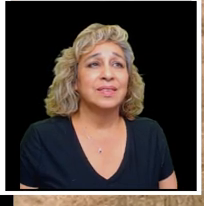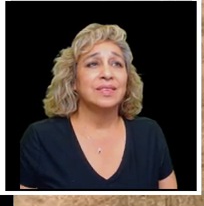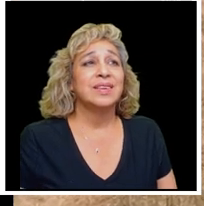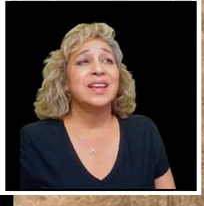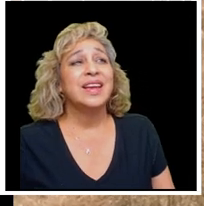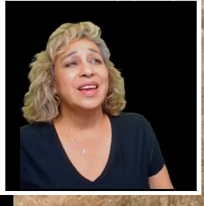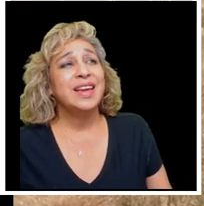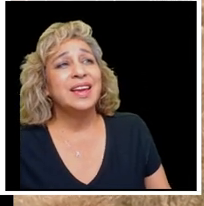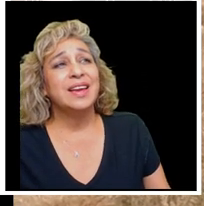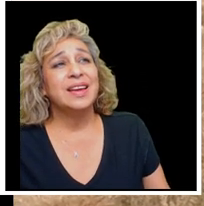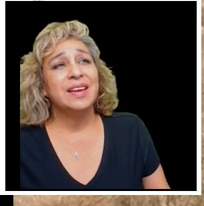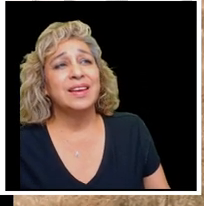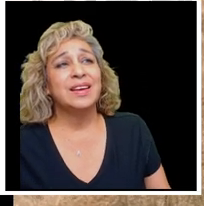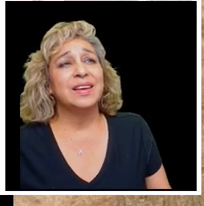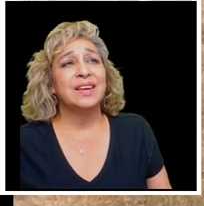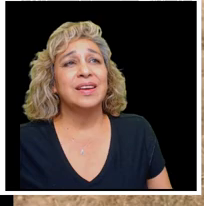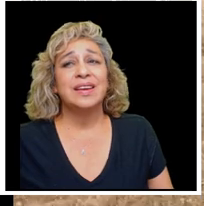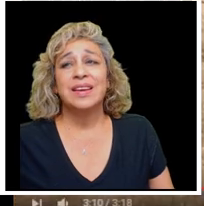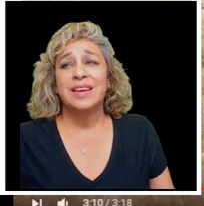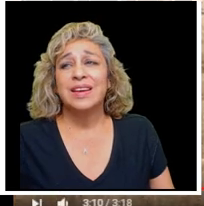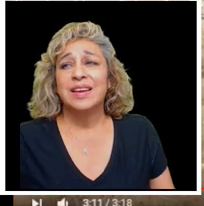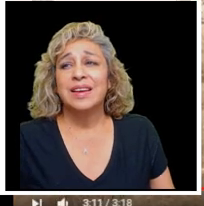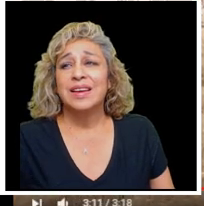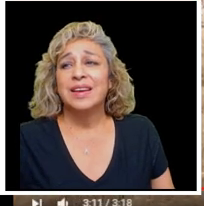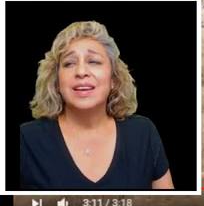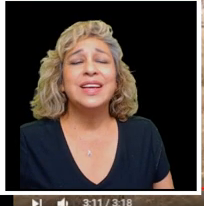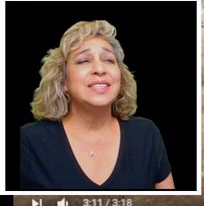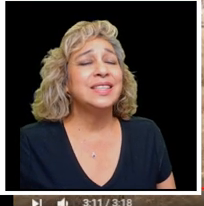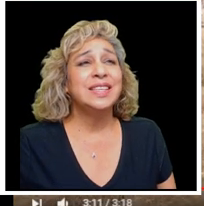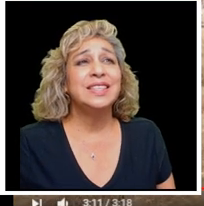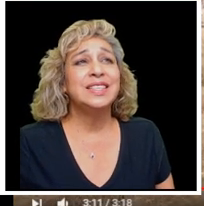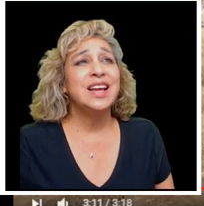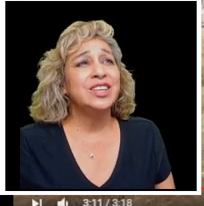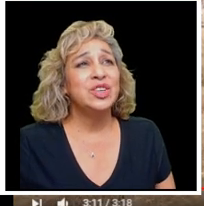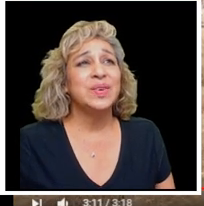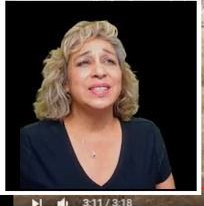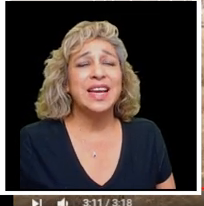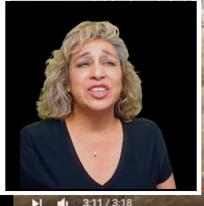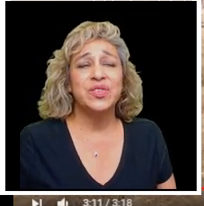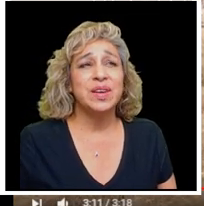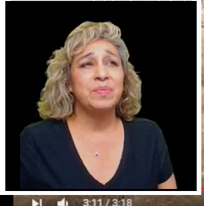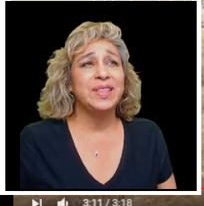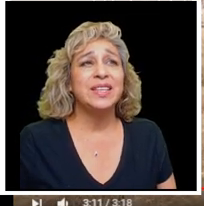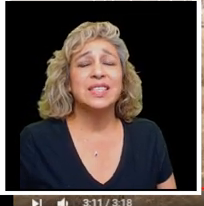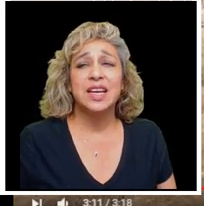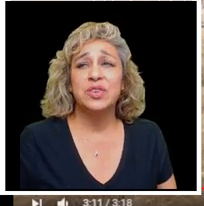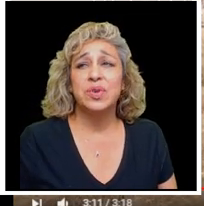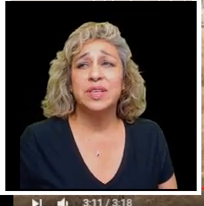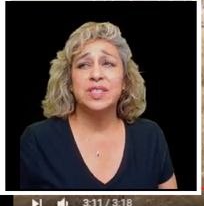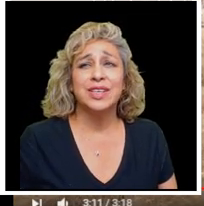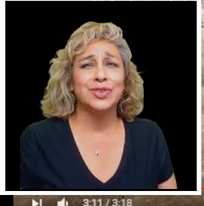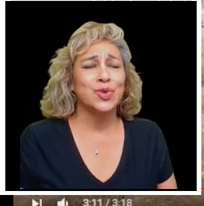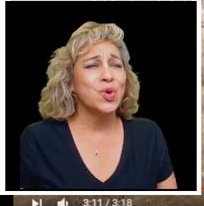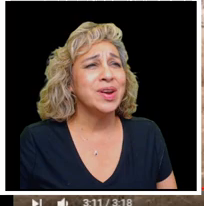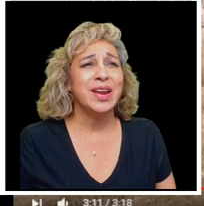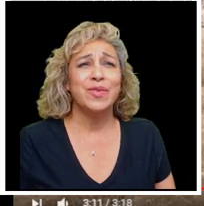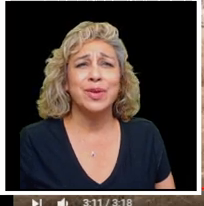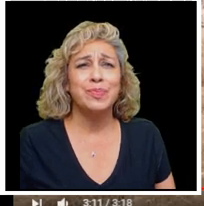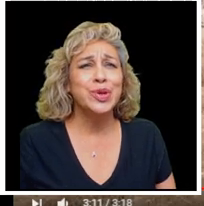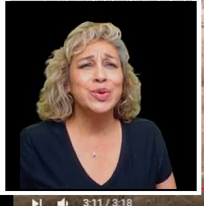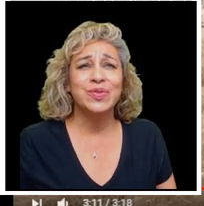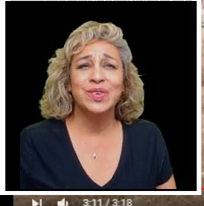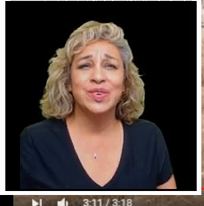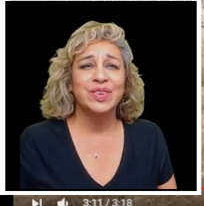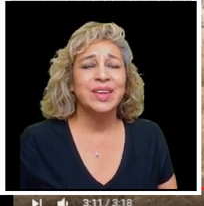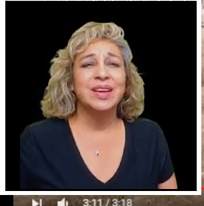see more similar he says it's not to exaggerate that this country is extraordinary